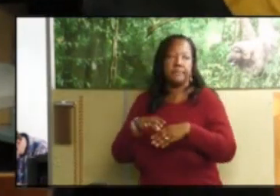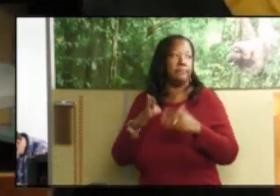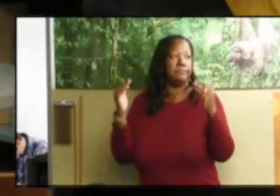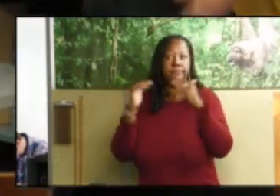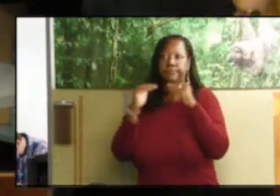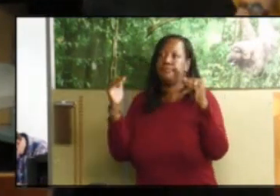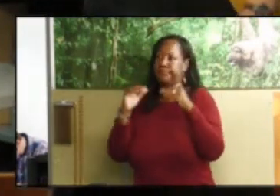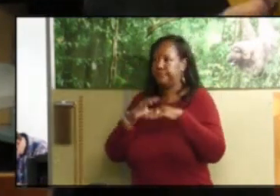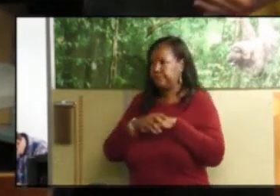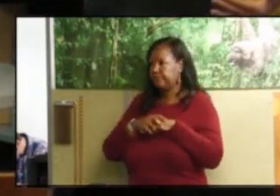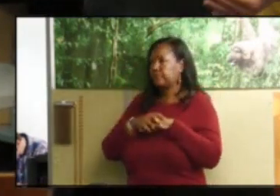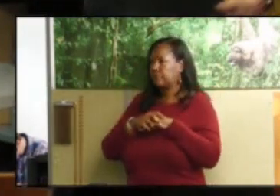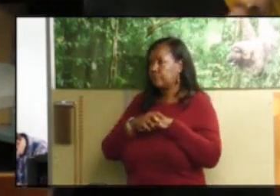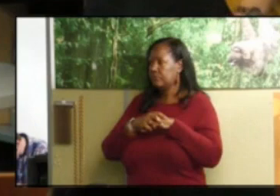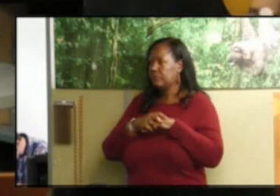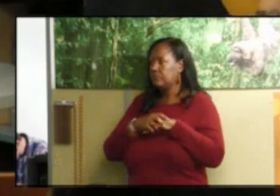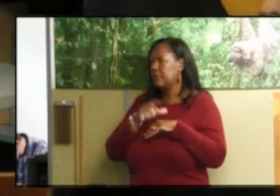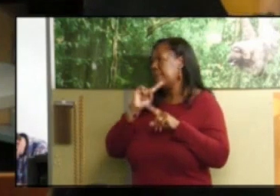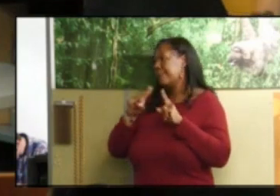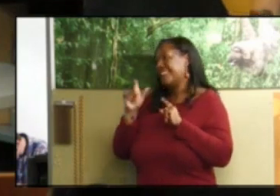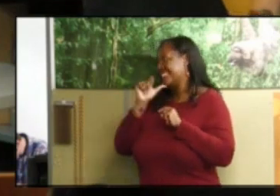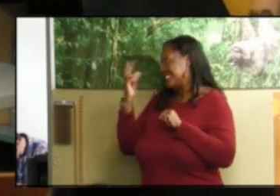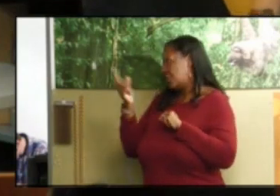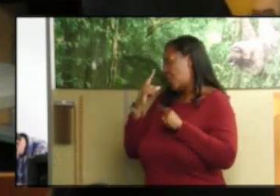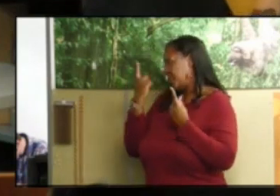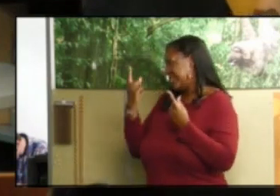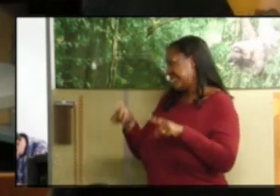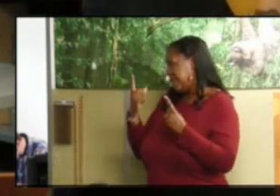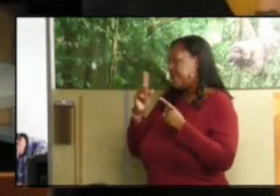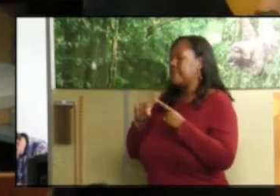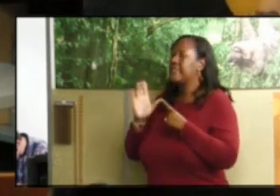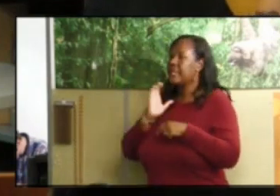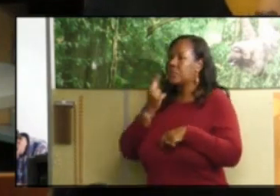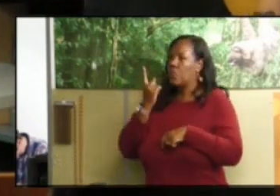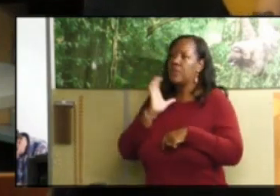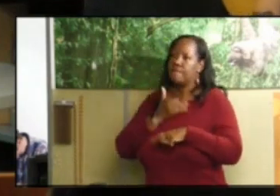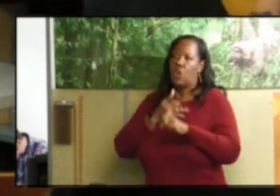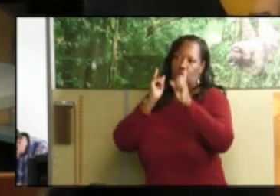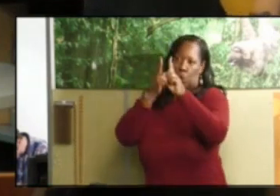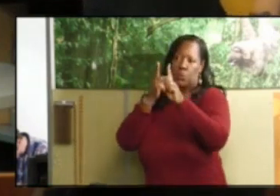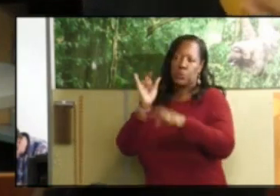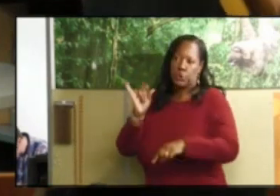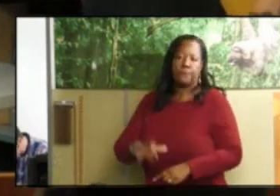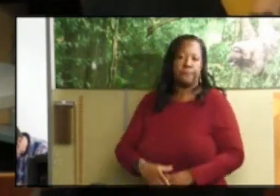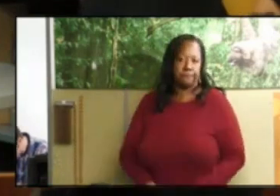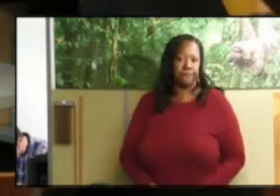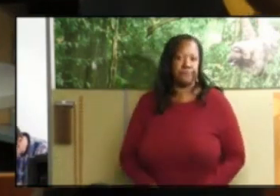equally. It doesn't always happen, but that's one of our goals as well.